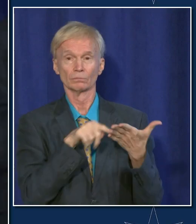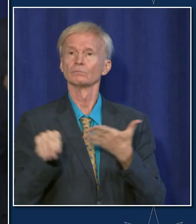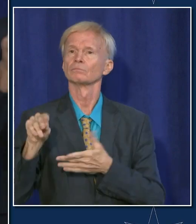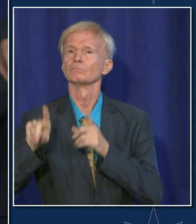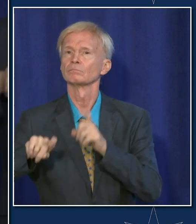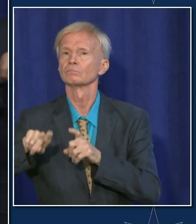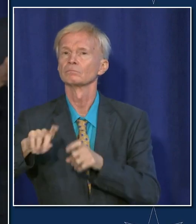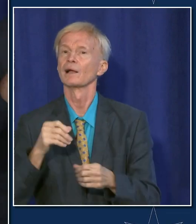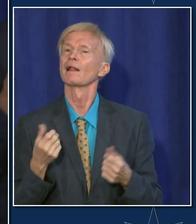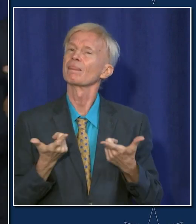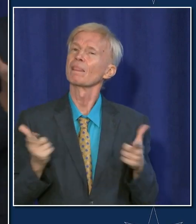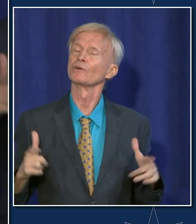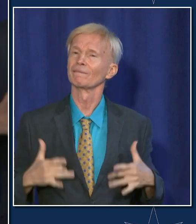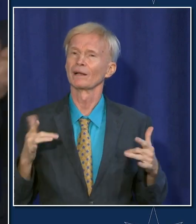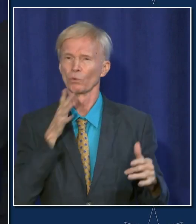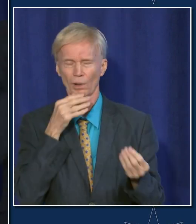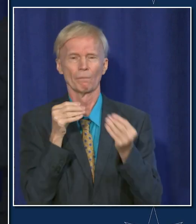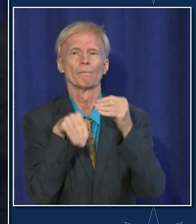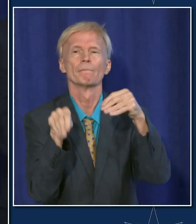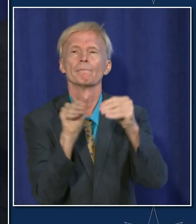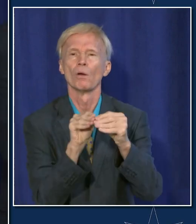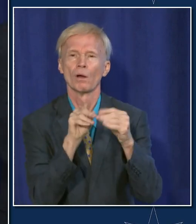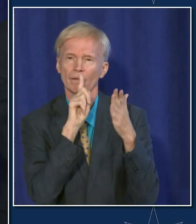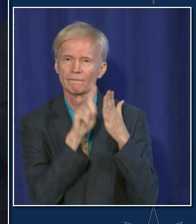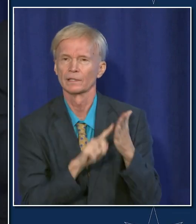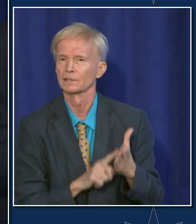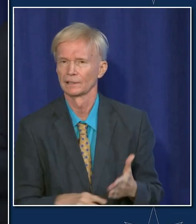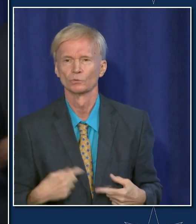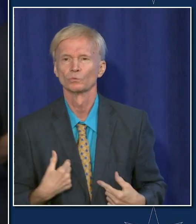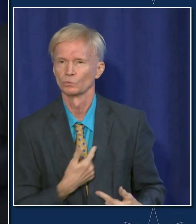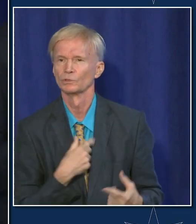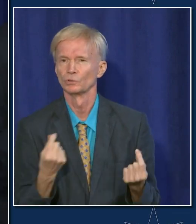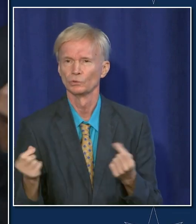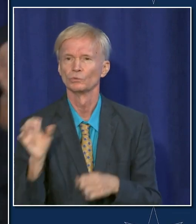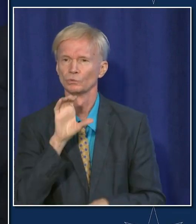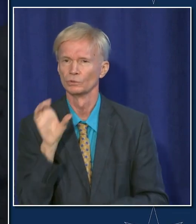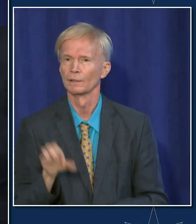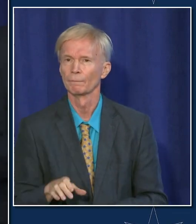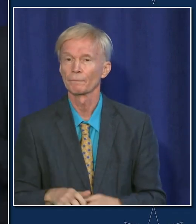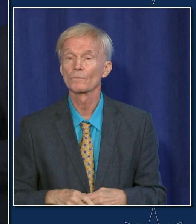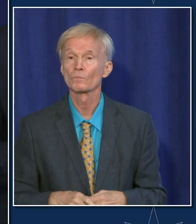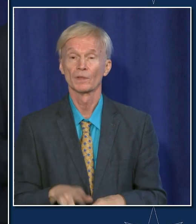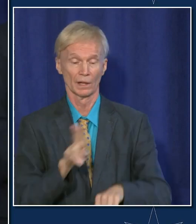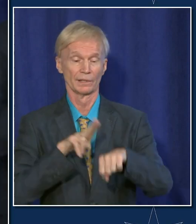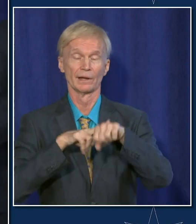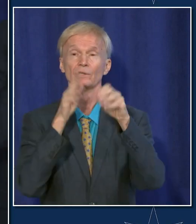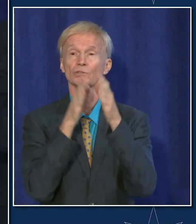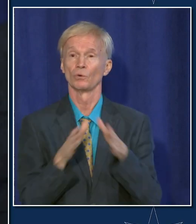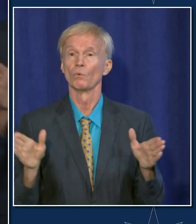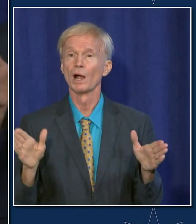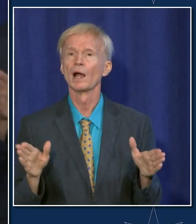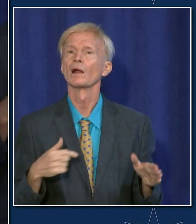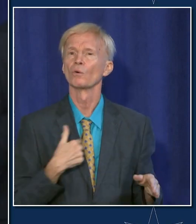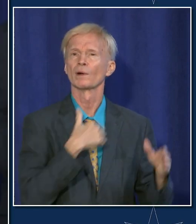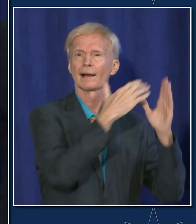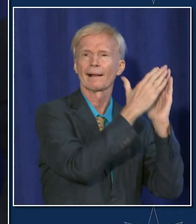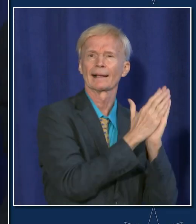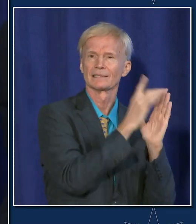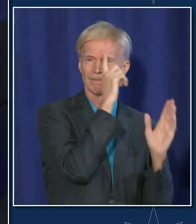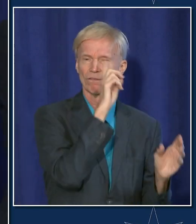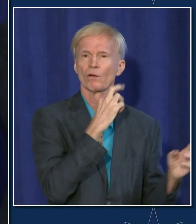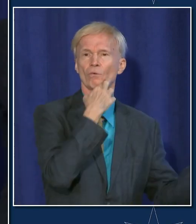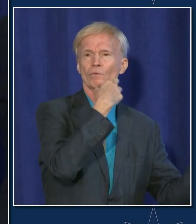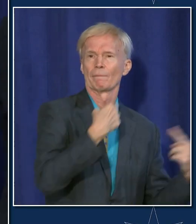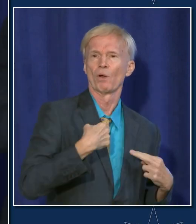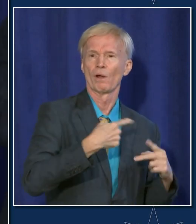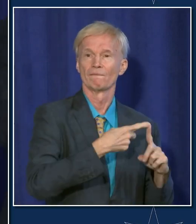large events, we will do additional investigation. We put out a nationwide request for case reports from any other health department. We use